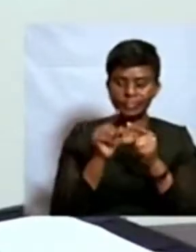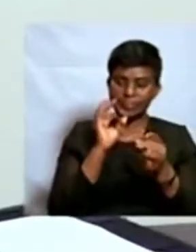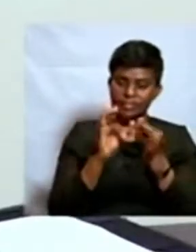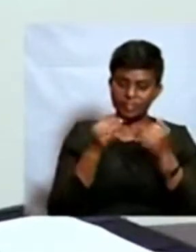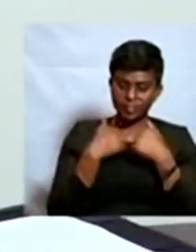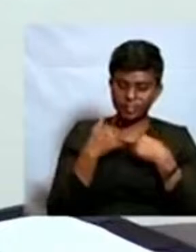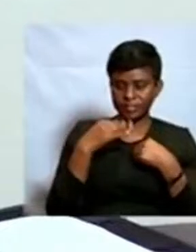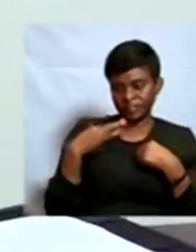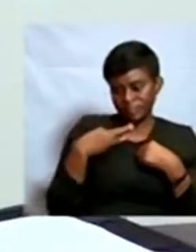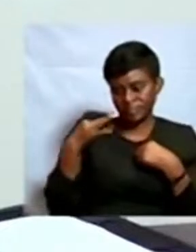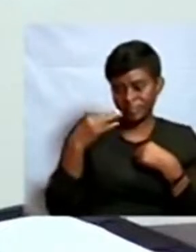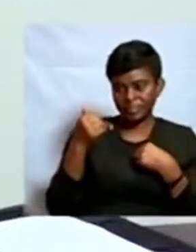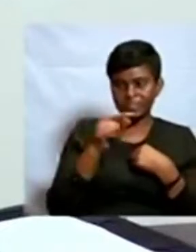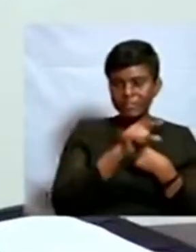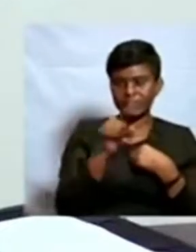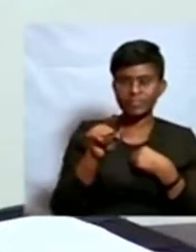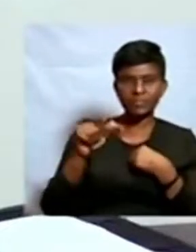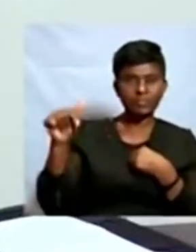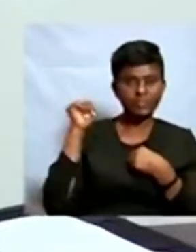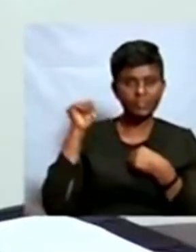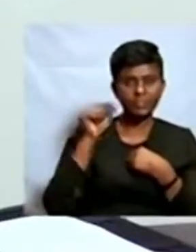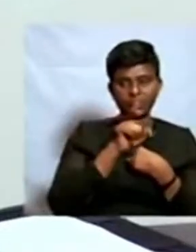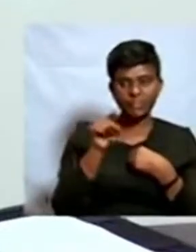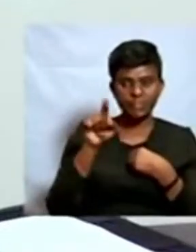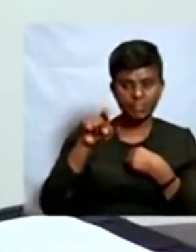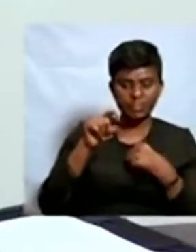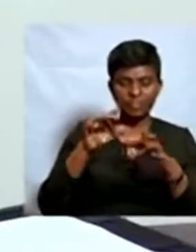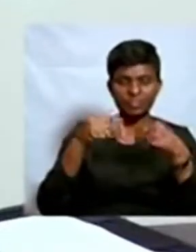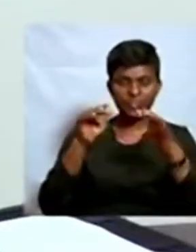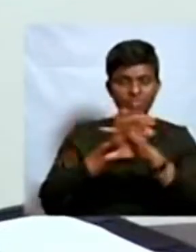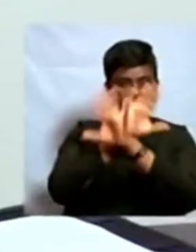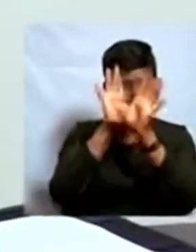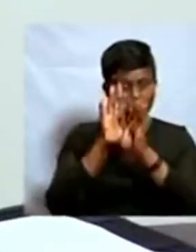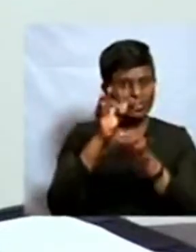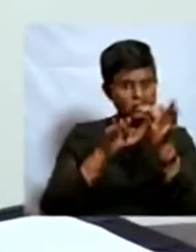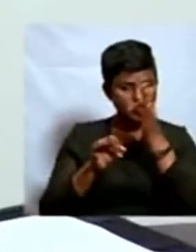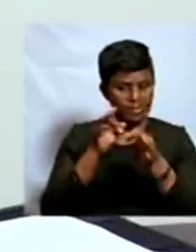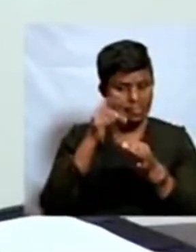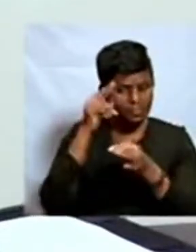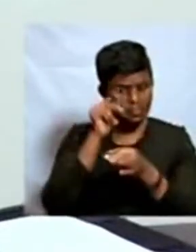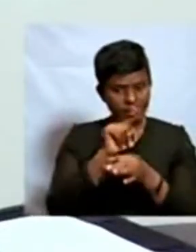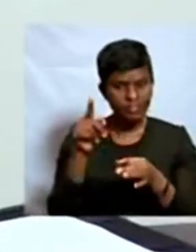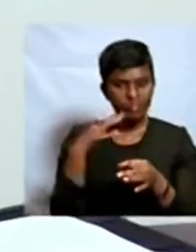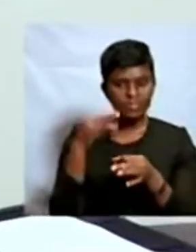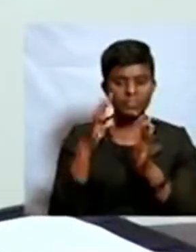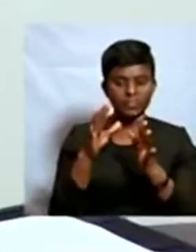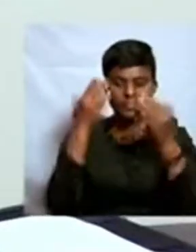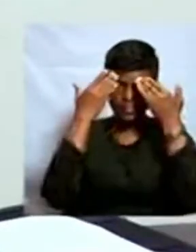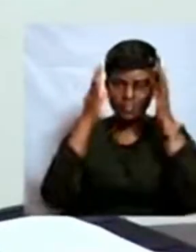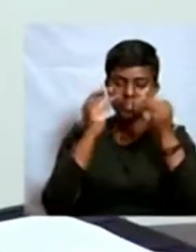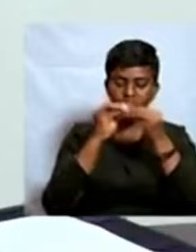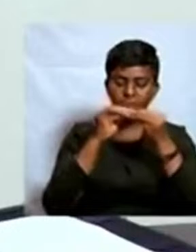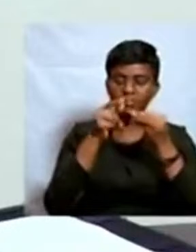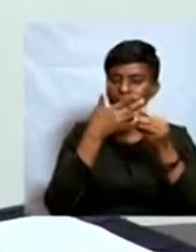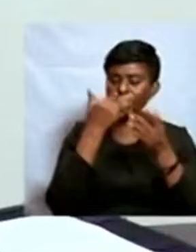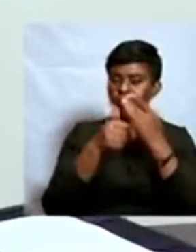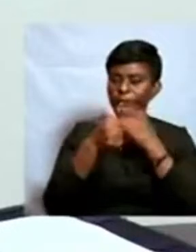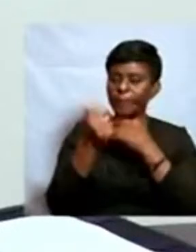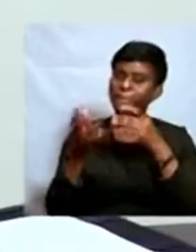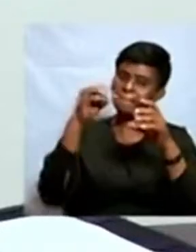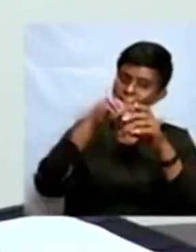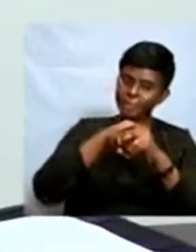an application is rejected, then they need to give clear reasons so that the applicant is aware where the shortcomings